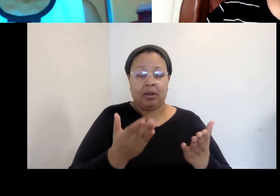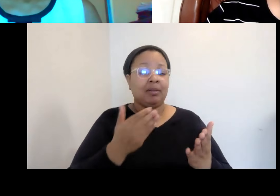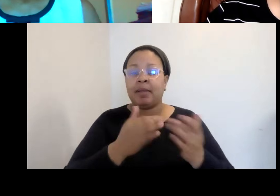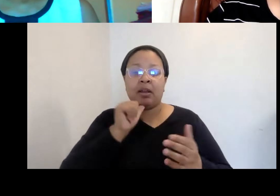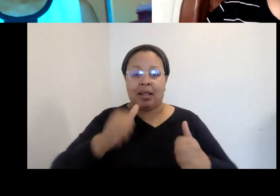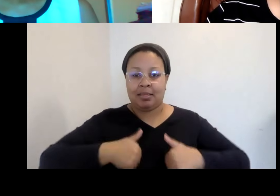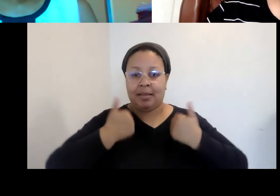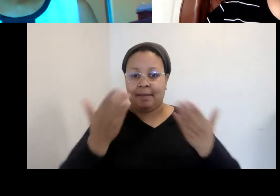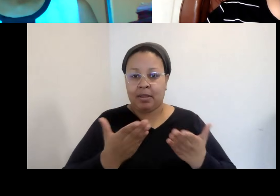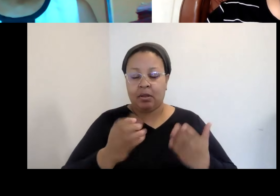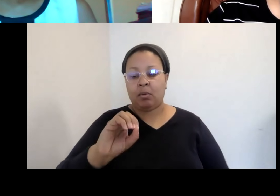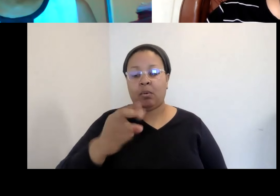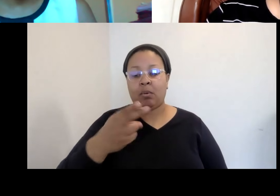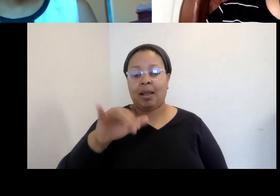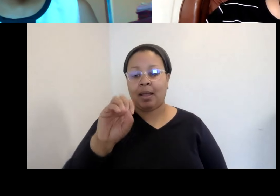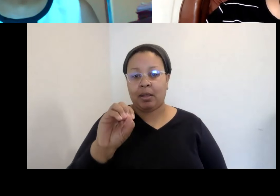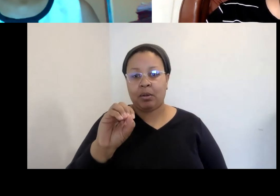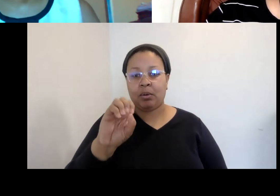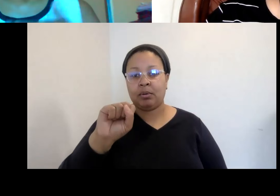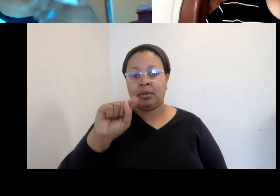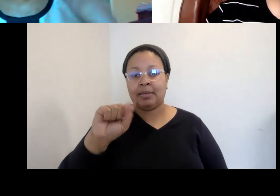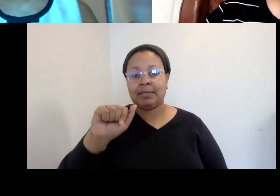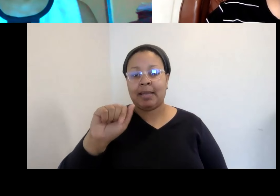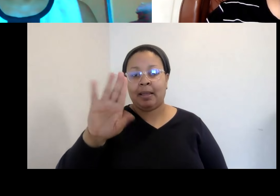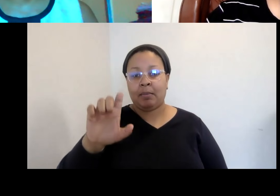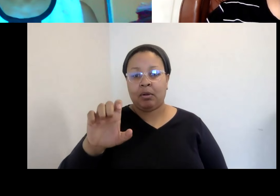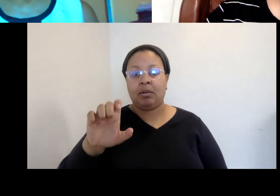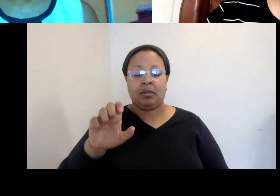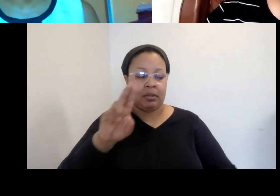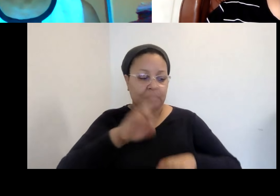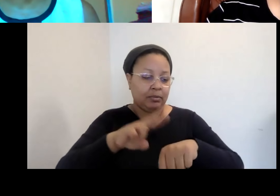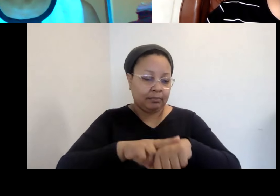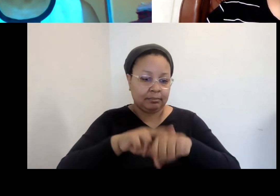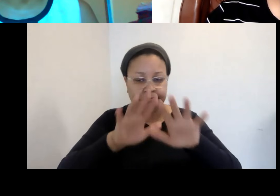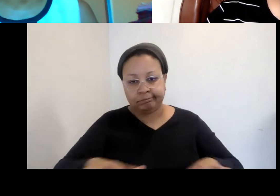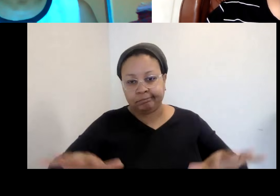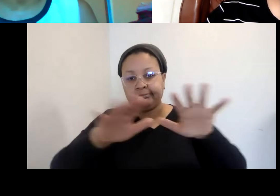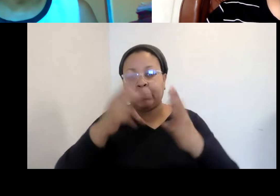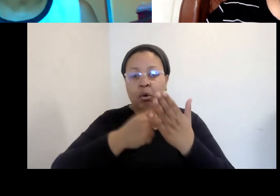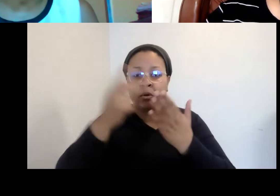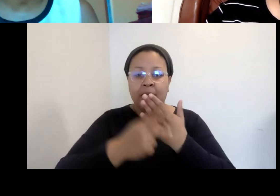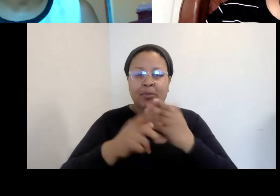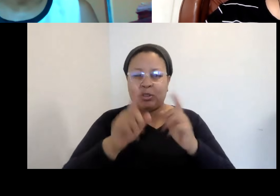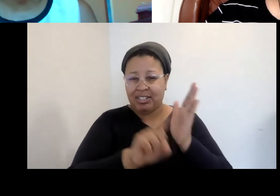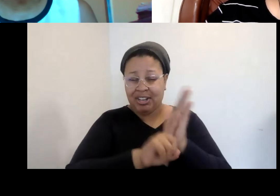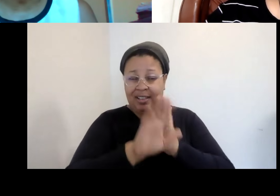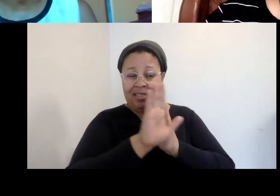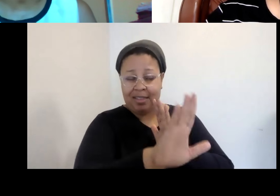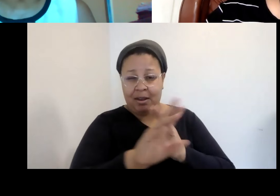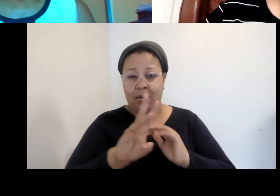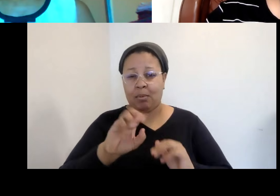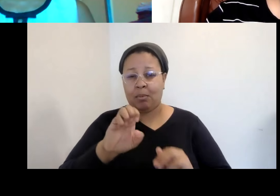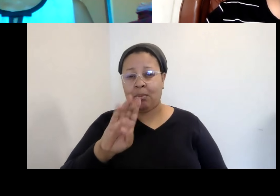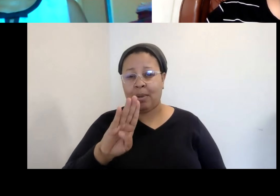here, Ohio Stable is a national program. So please go on Ohio Stable's website or give them a call if you have any questions